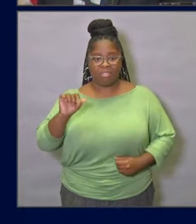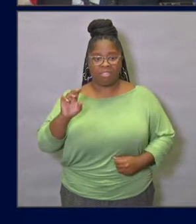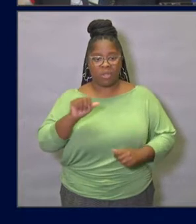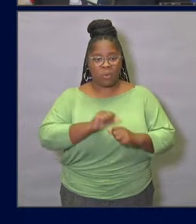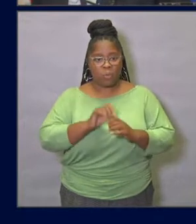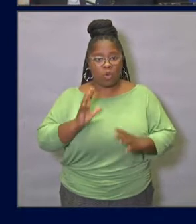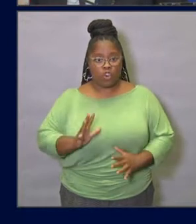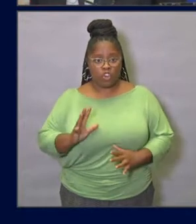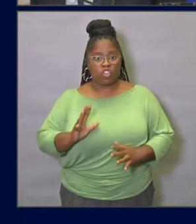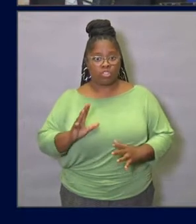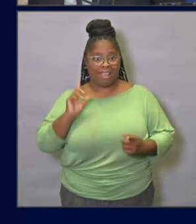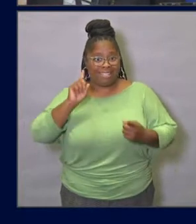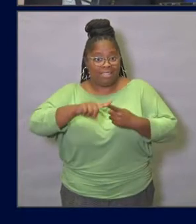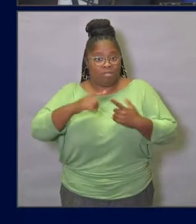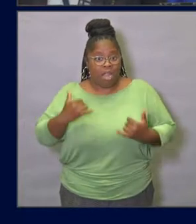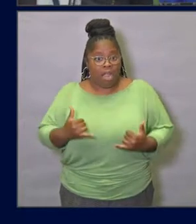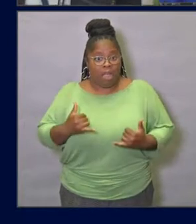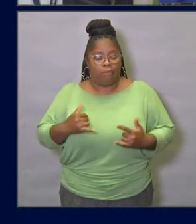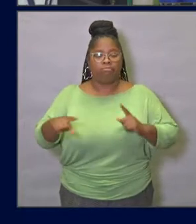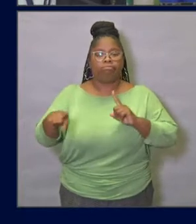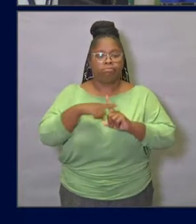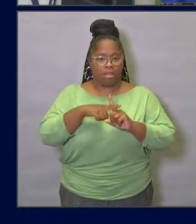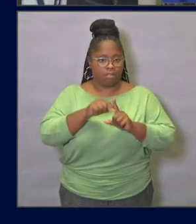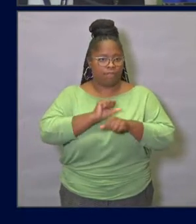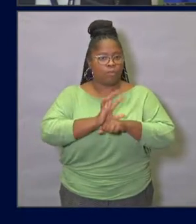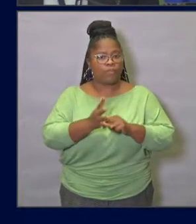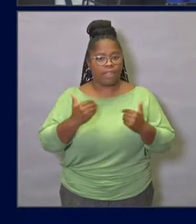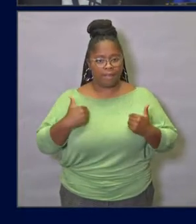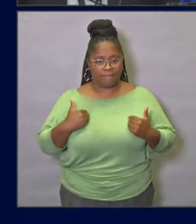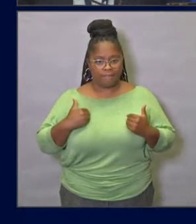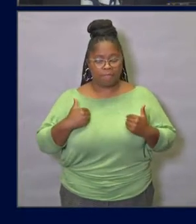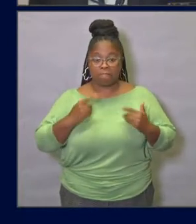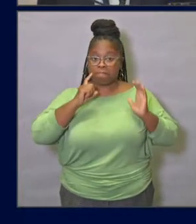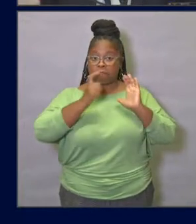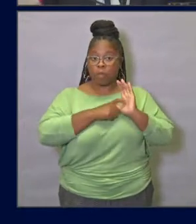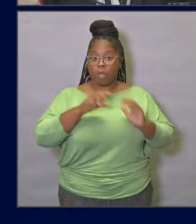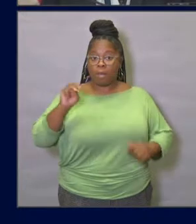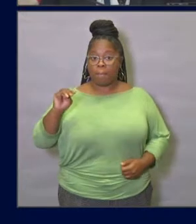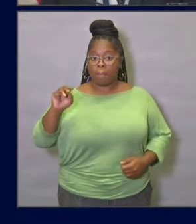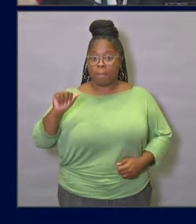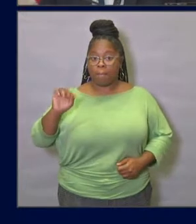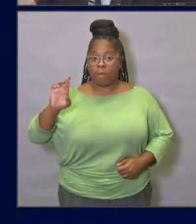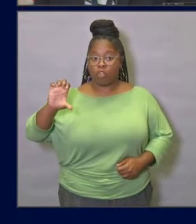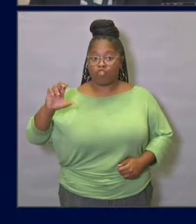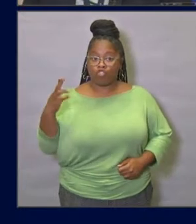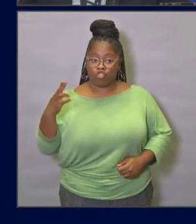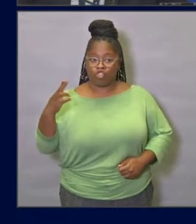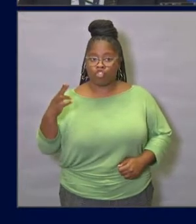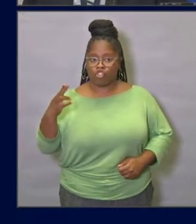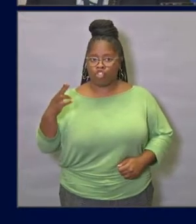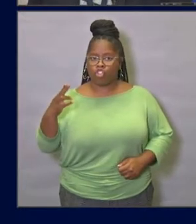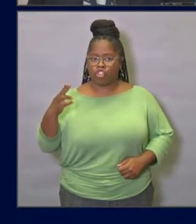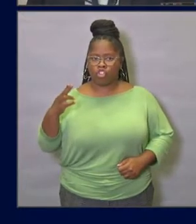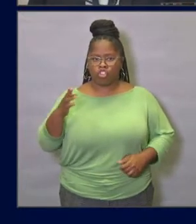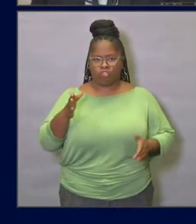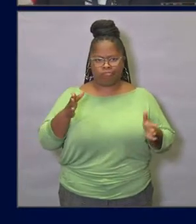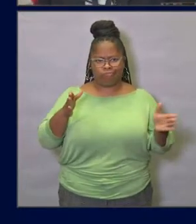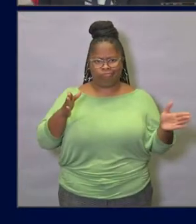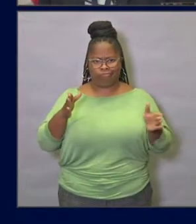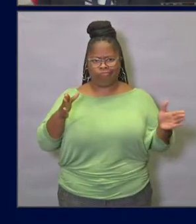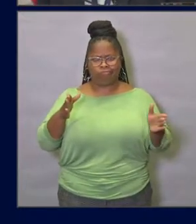tested positive for COVID-19. As you can see, in March, before it was understood that people